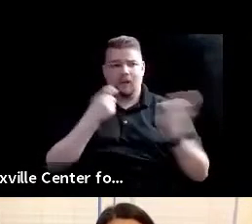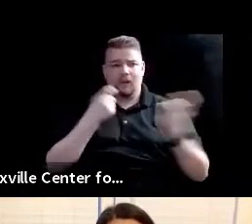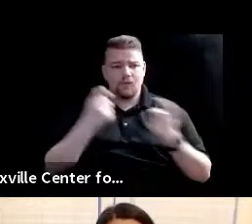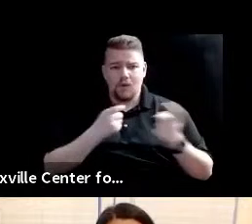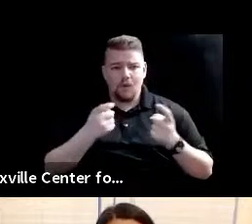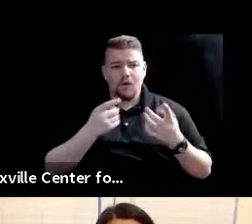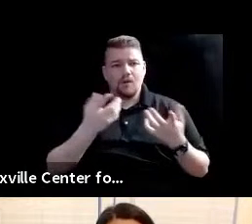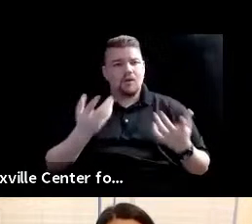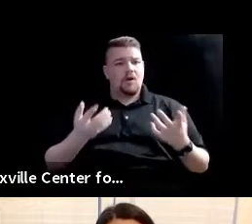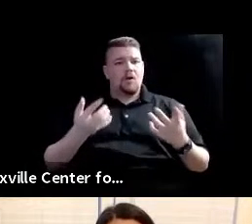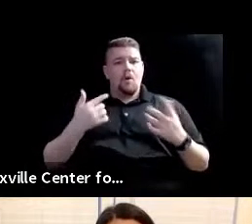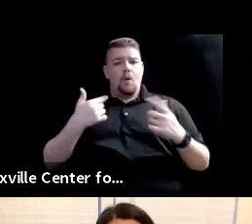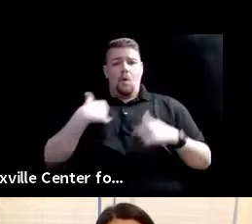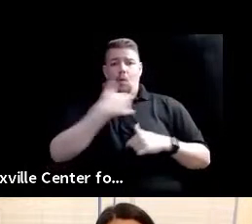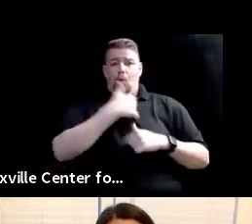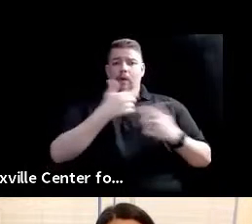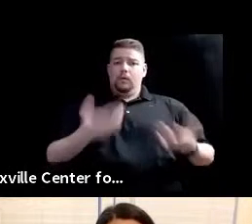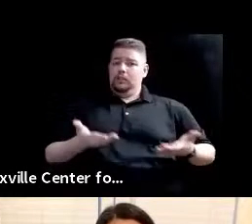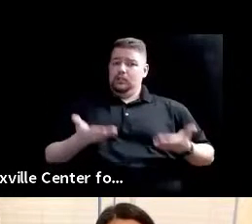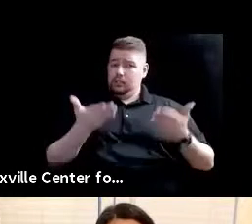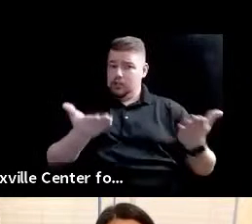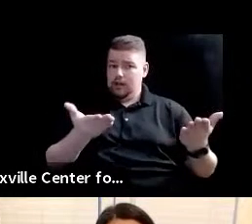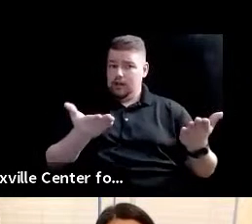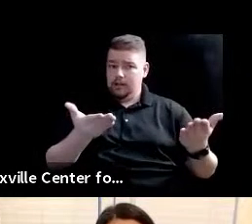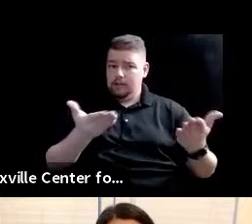would suggest that